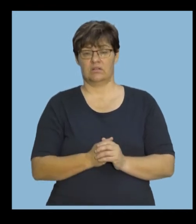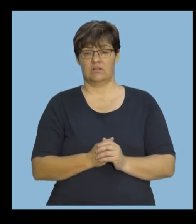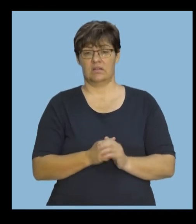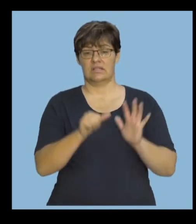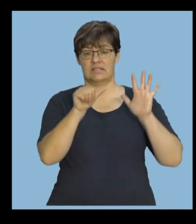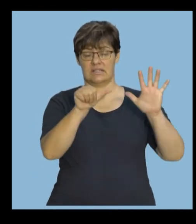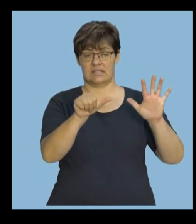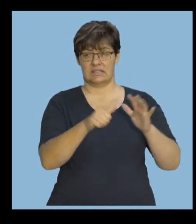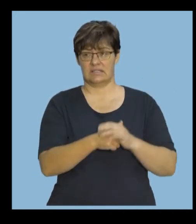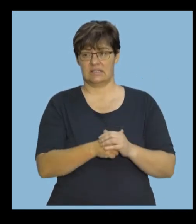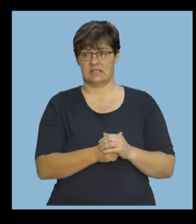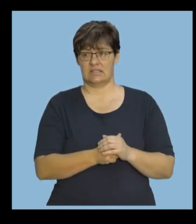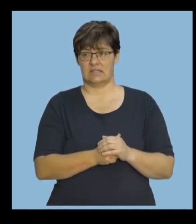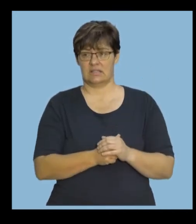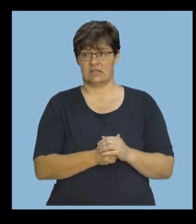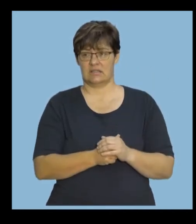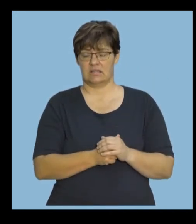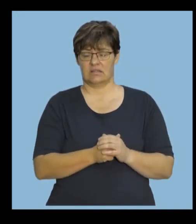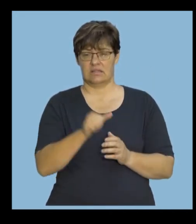us